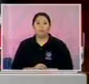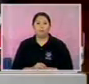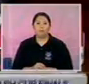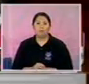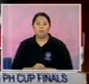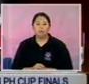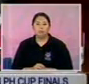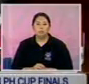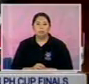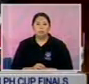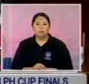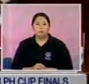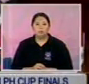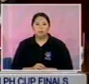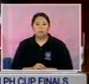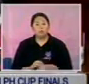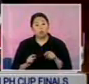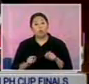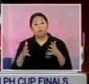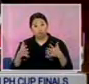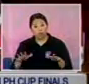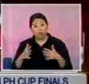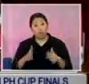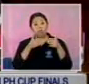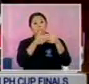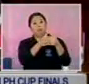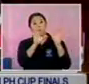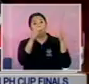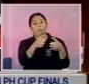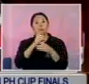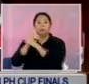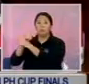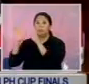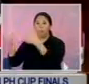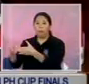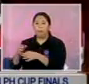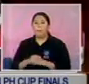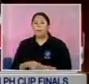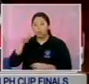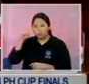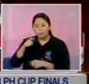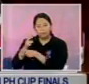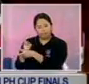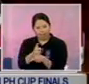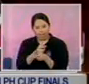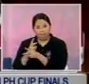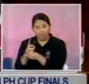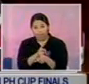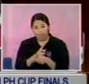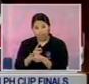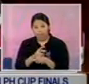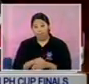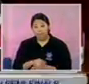adversarial proceeding, the prosecution and the defense, to exercise caution. You know, in